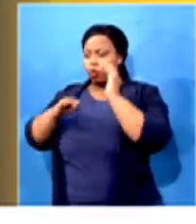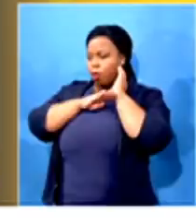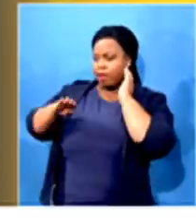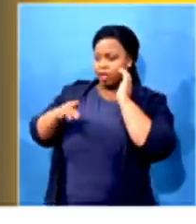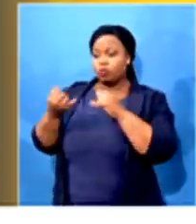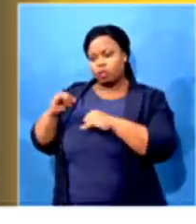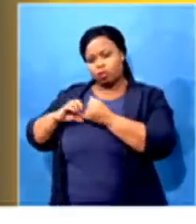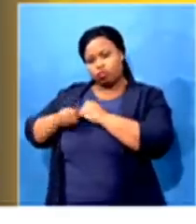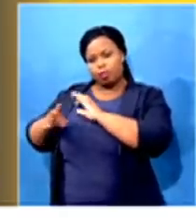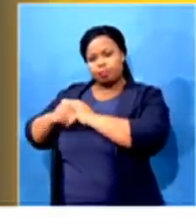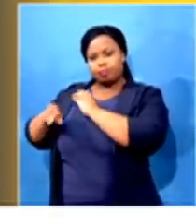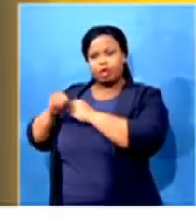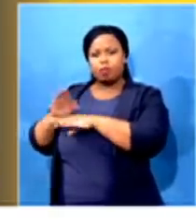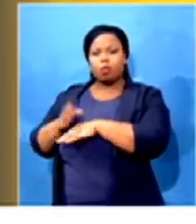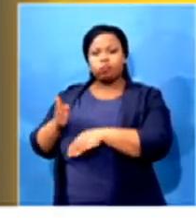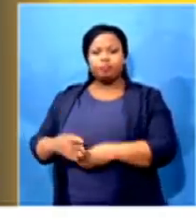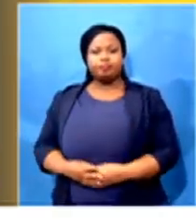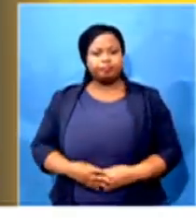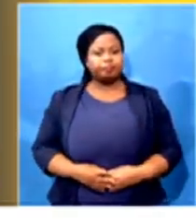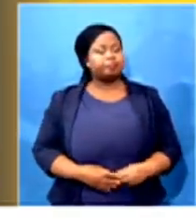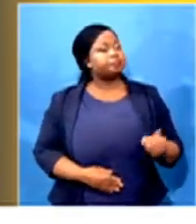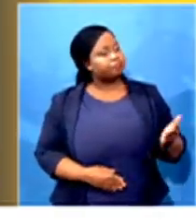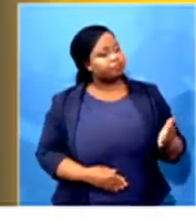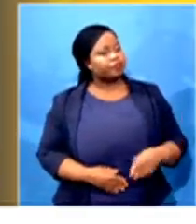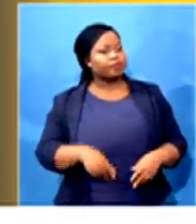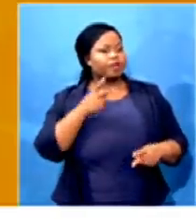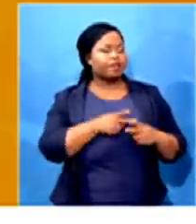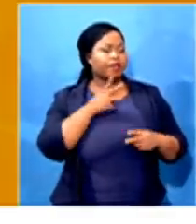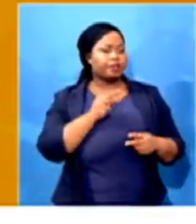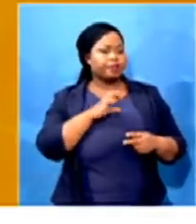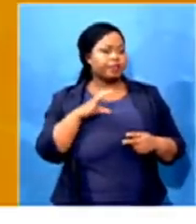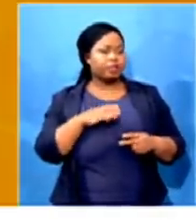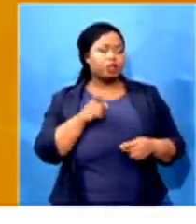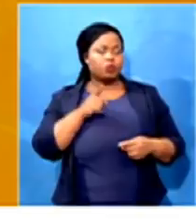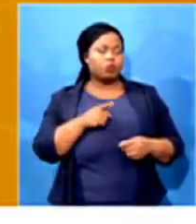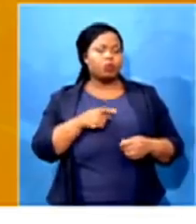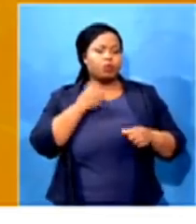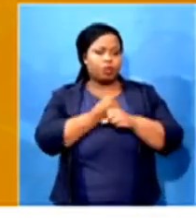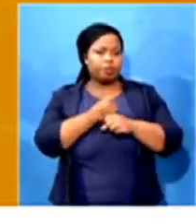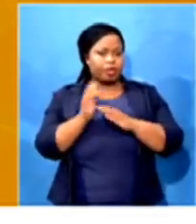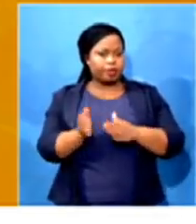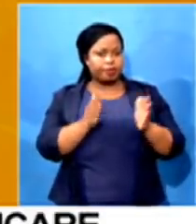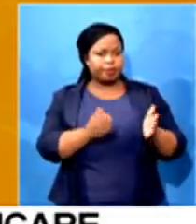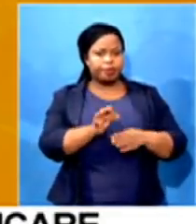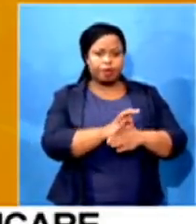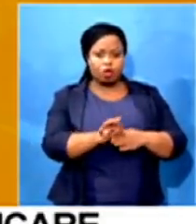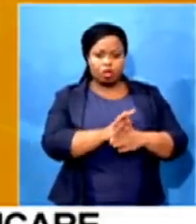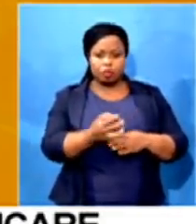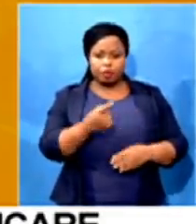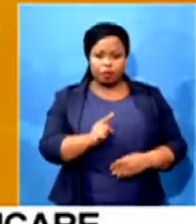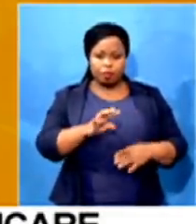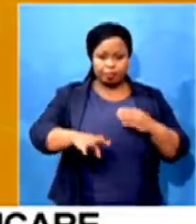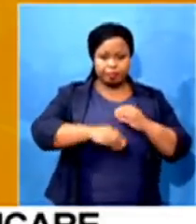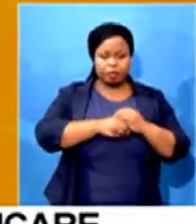start looking at those. Finally, MEC, you are making arrangements as well for